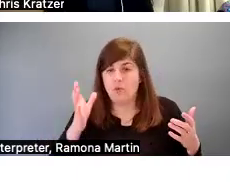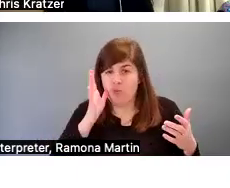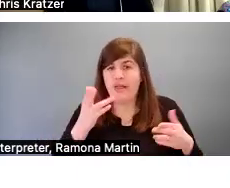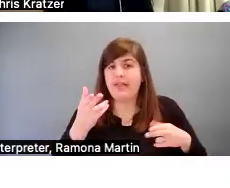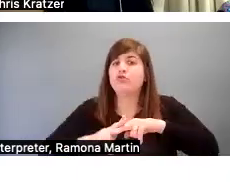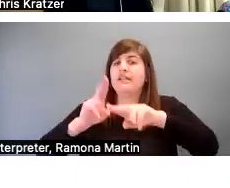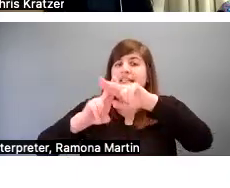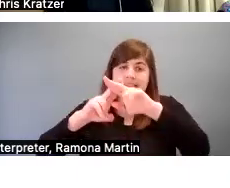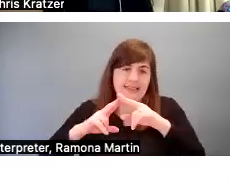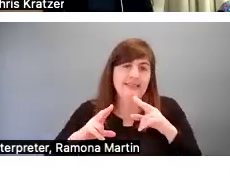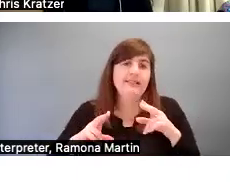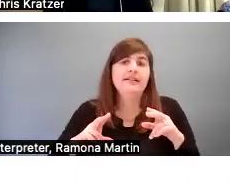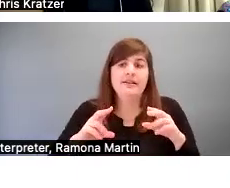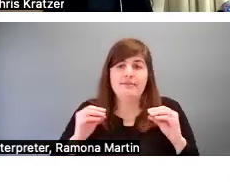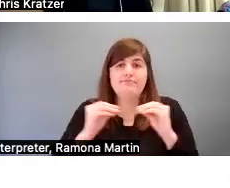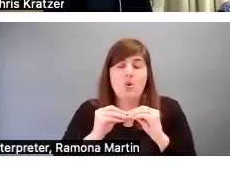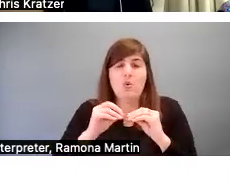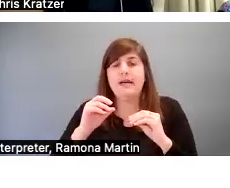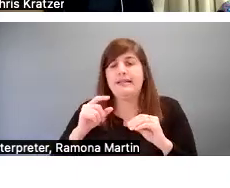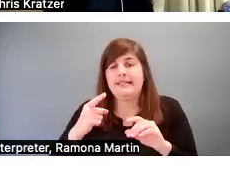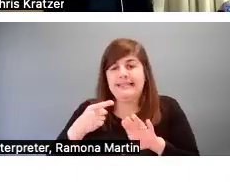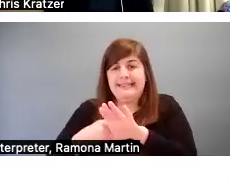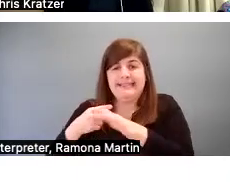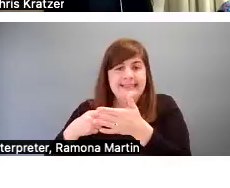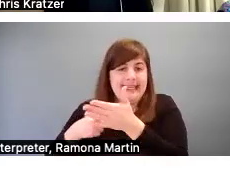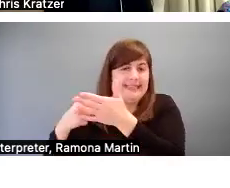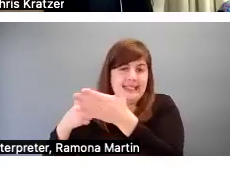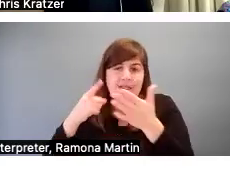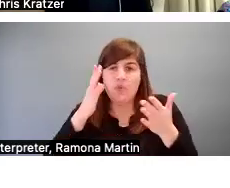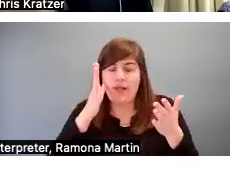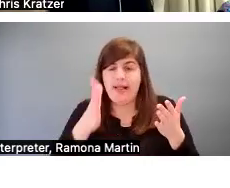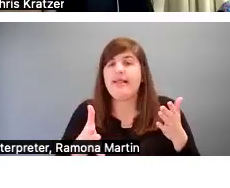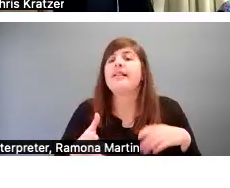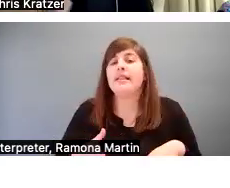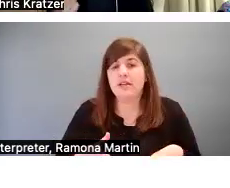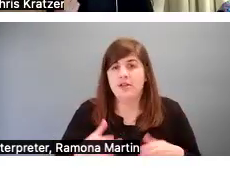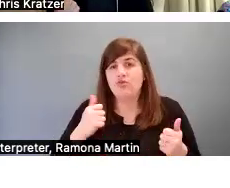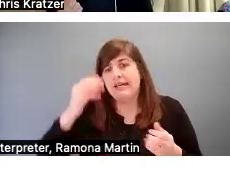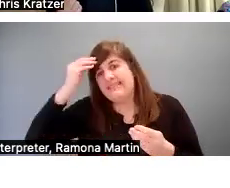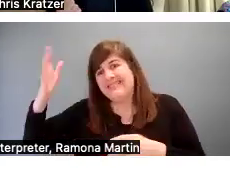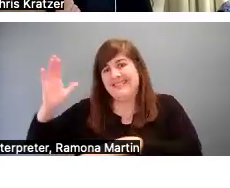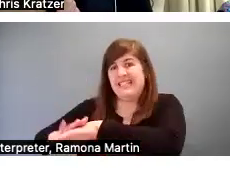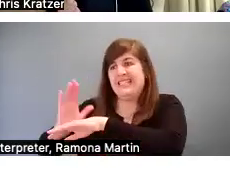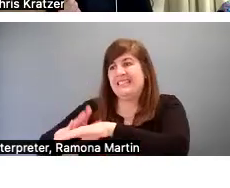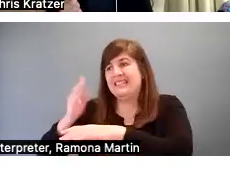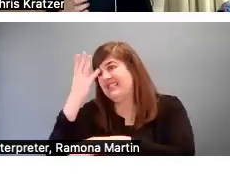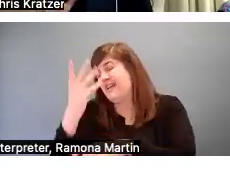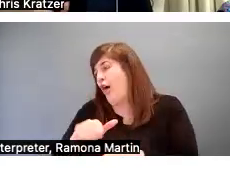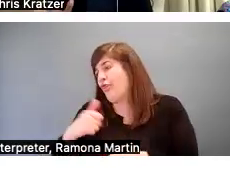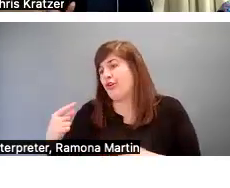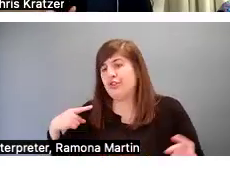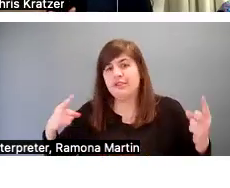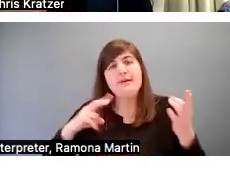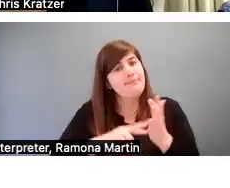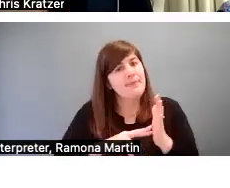the likelihood of more stings. Make sure to alert other people in the area to the danger so that nobody